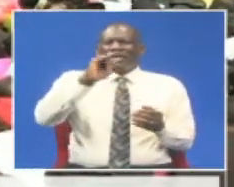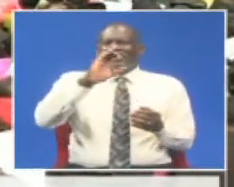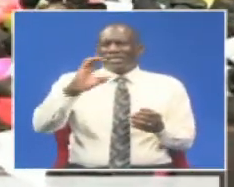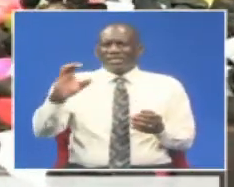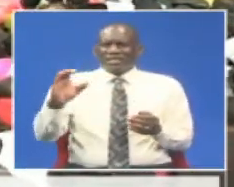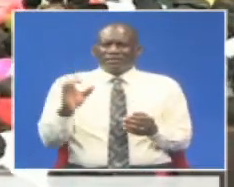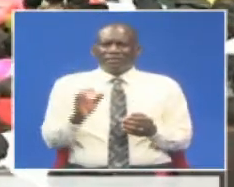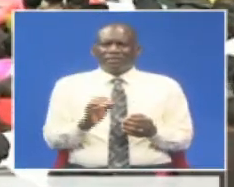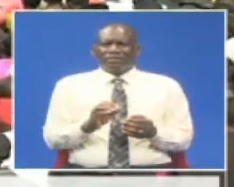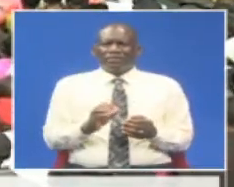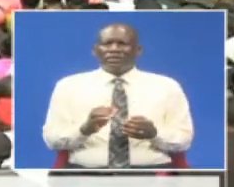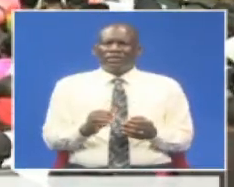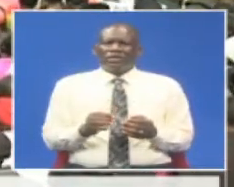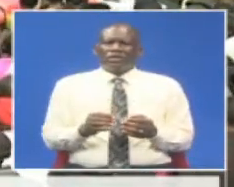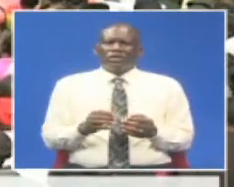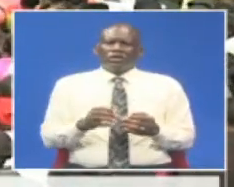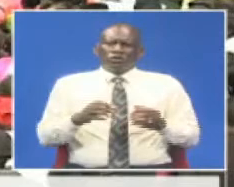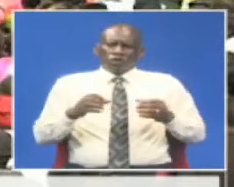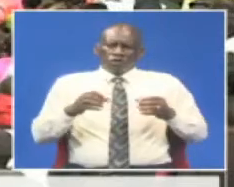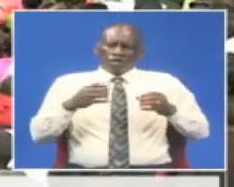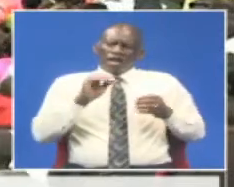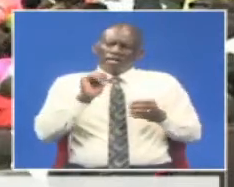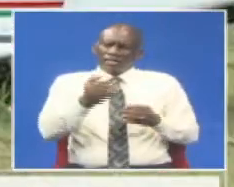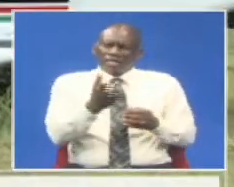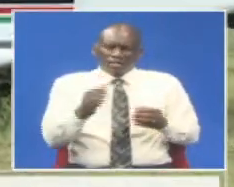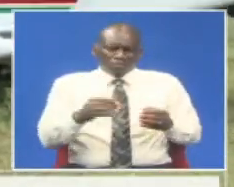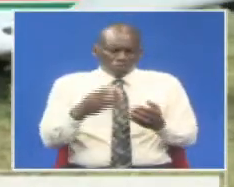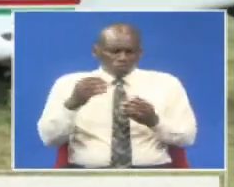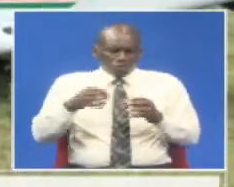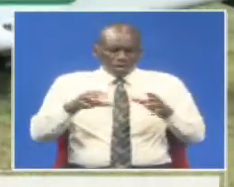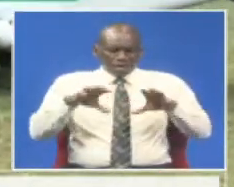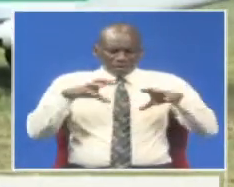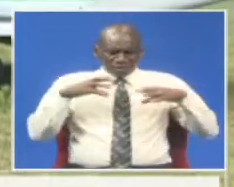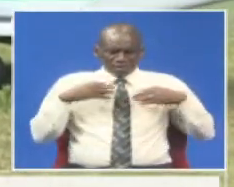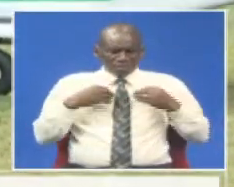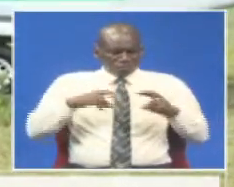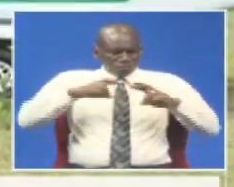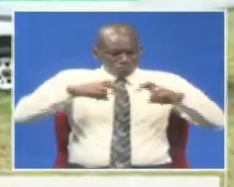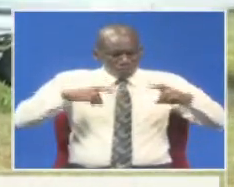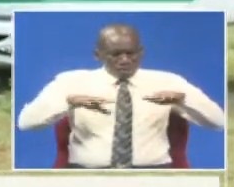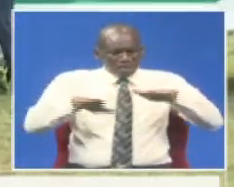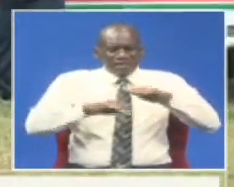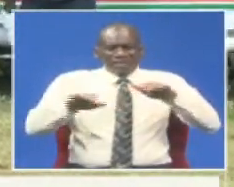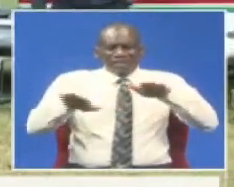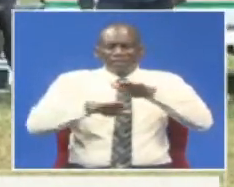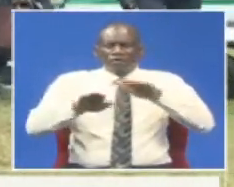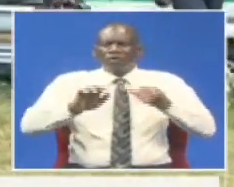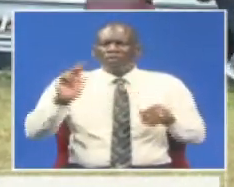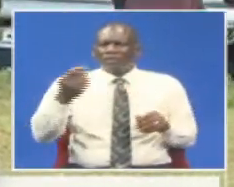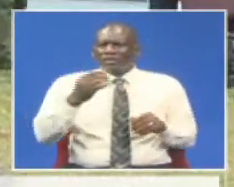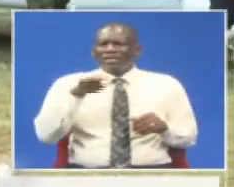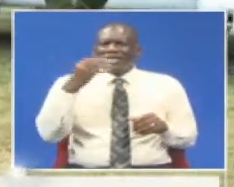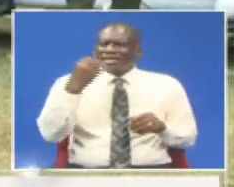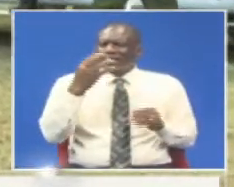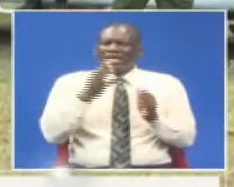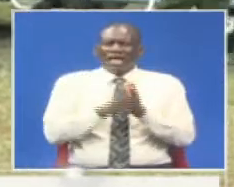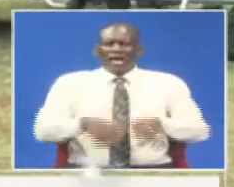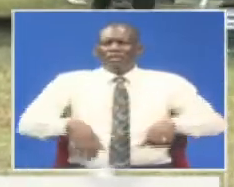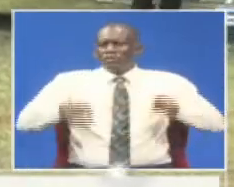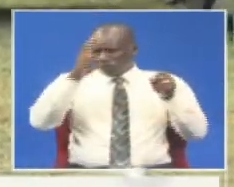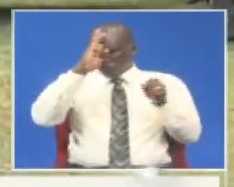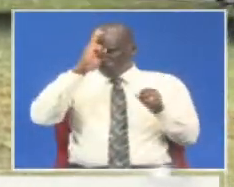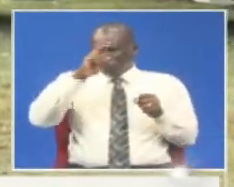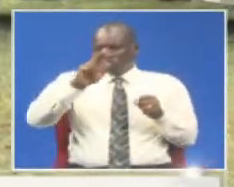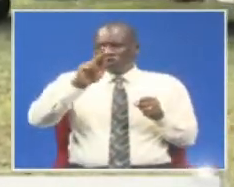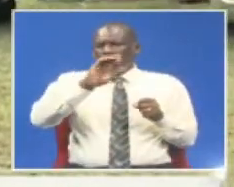ICC, for its pretrial chamber to authorize investigations against Deputy President Rigathi Gachagua as well as Inspector General of Police